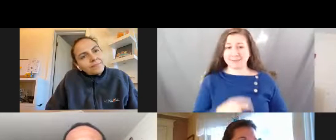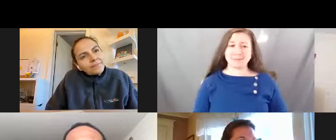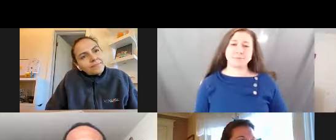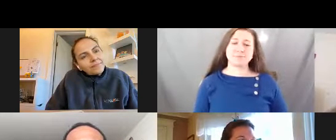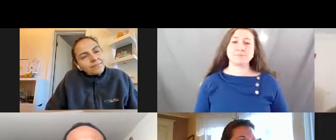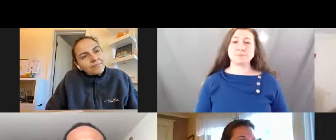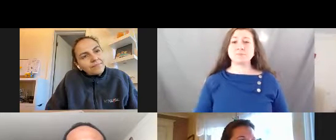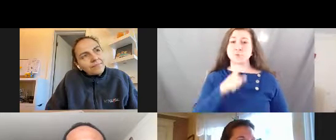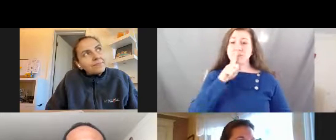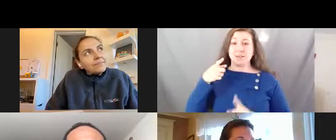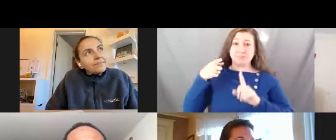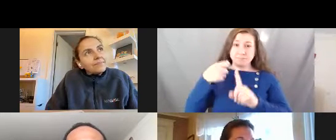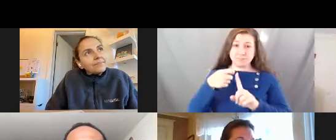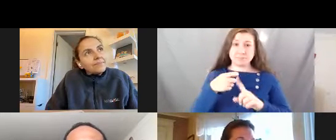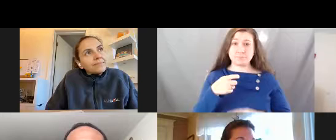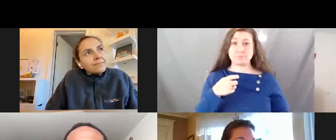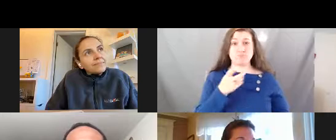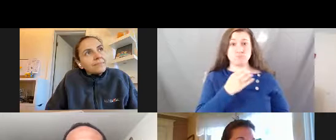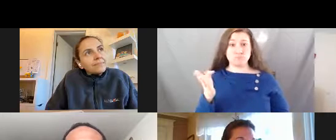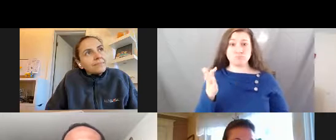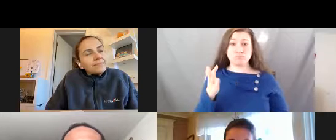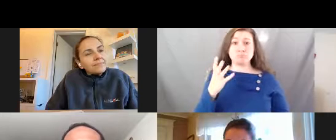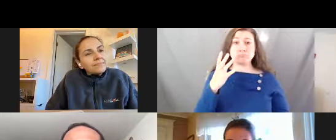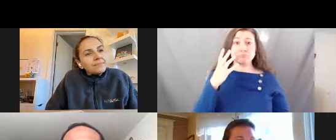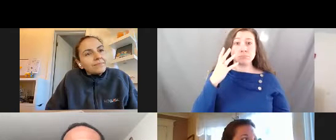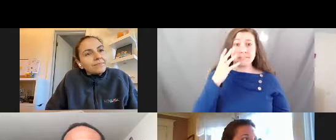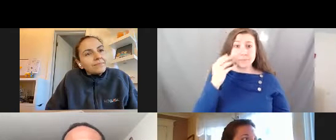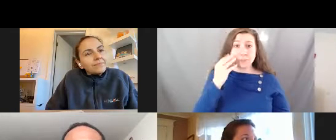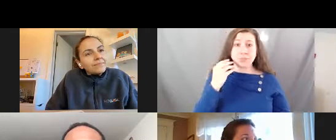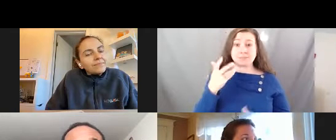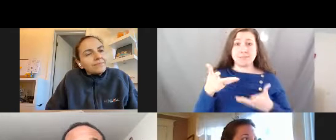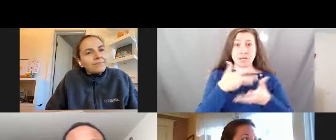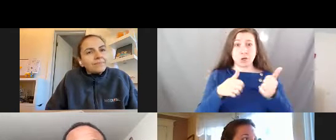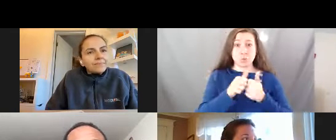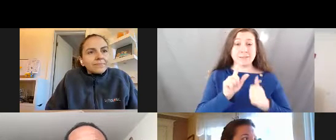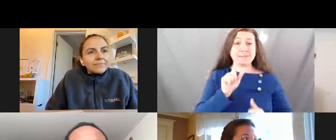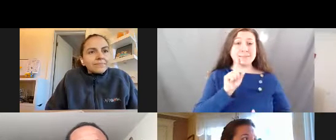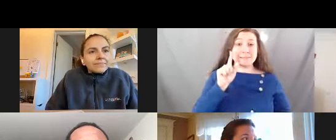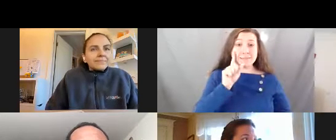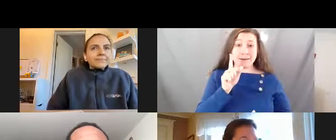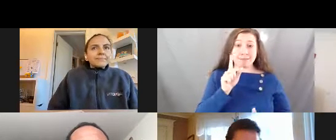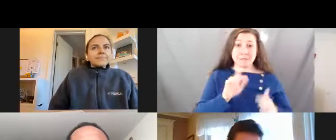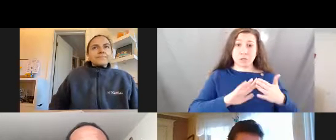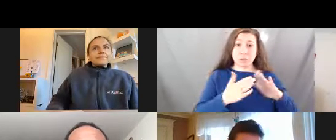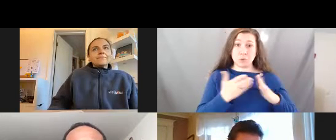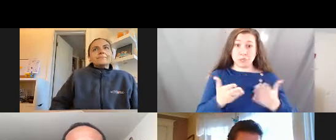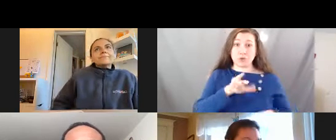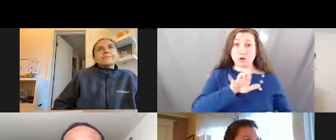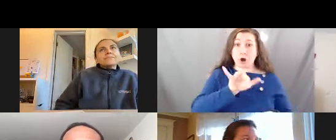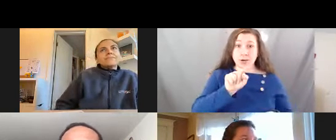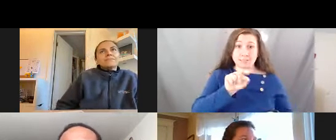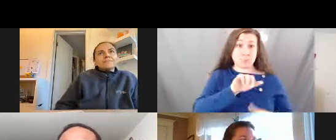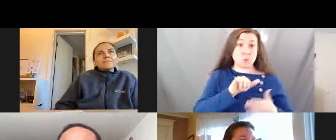essence, what has been your experience interacting with the deaf community here in New York, or IT New York, compared to